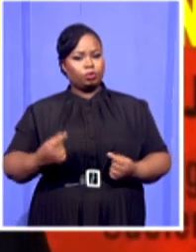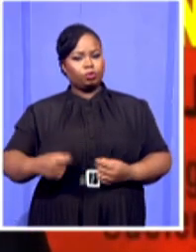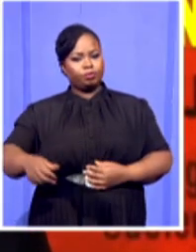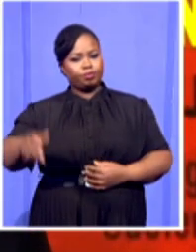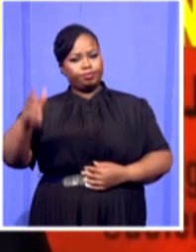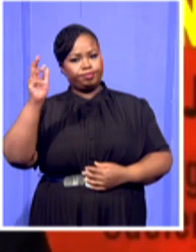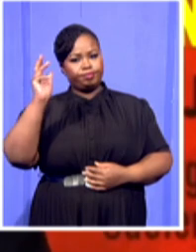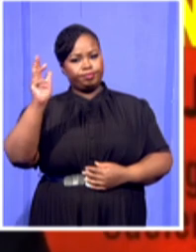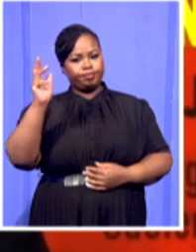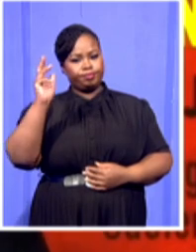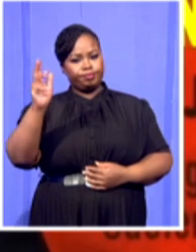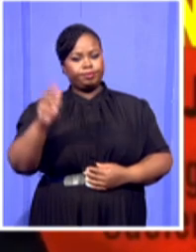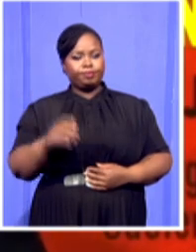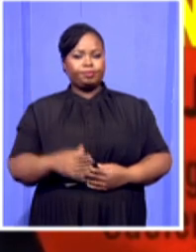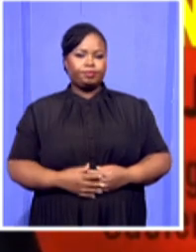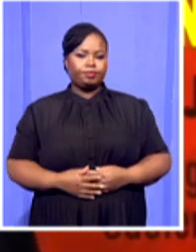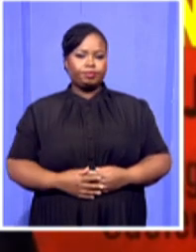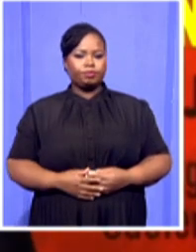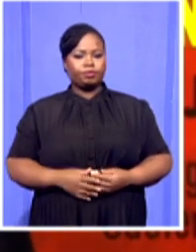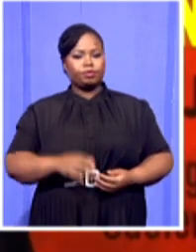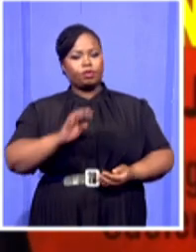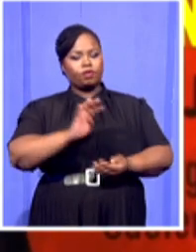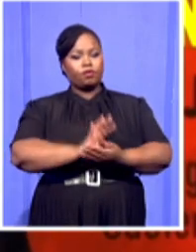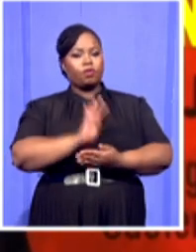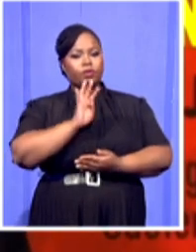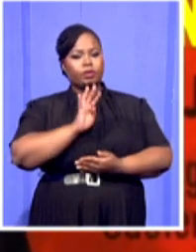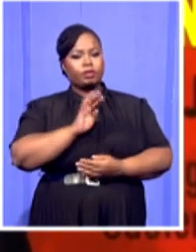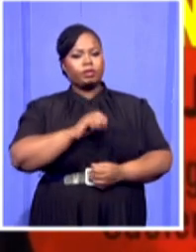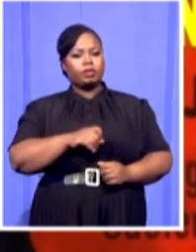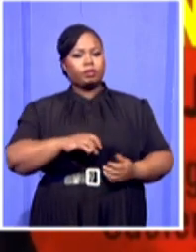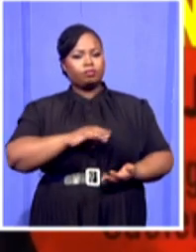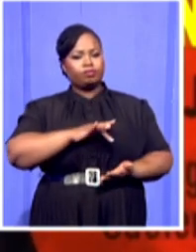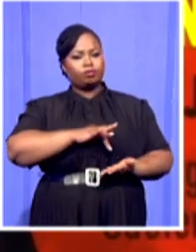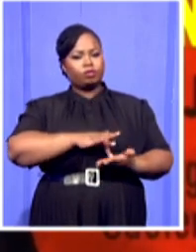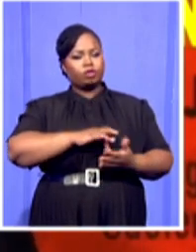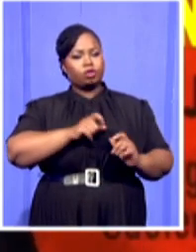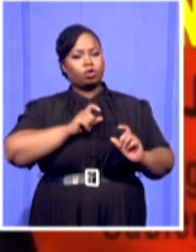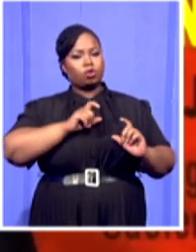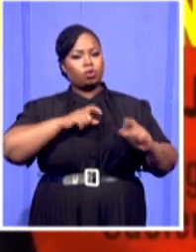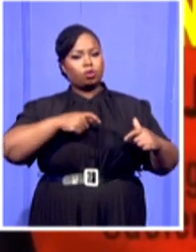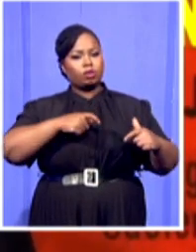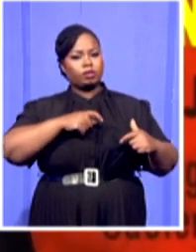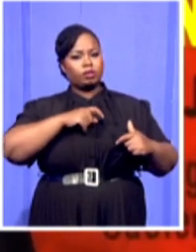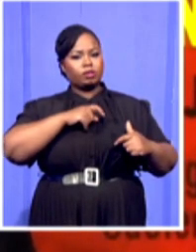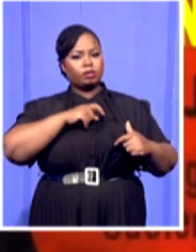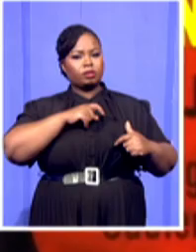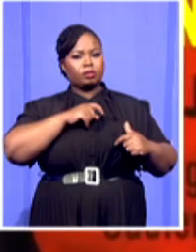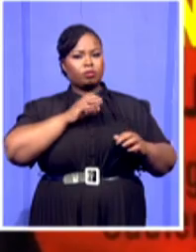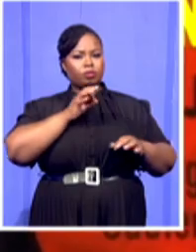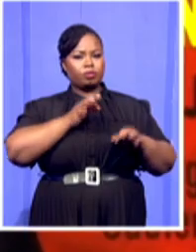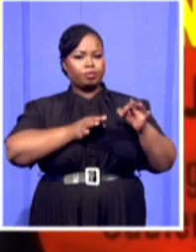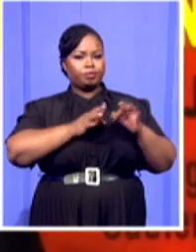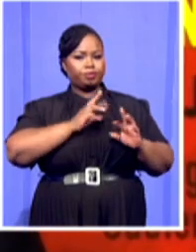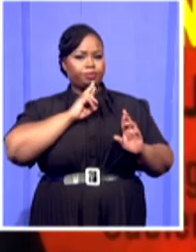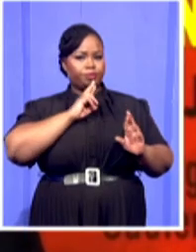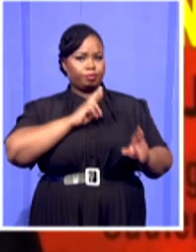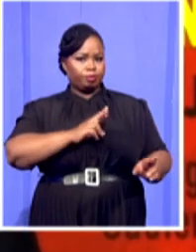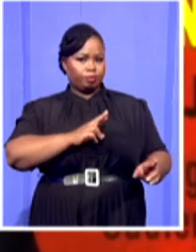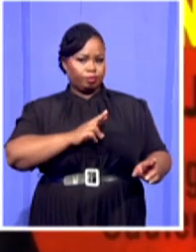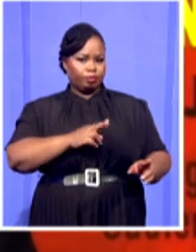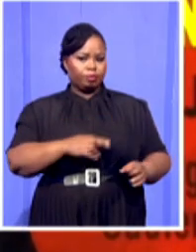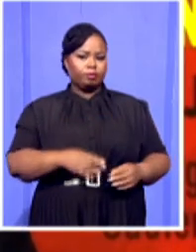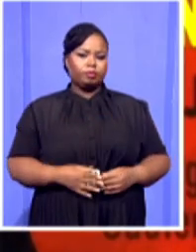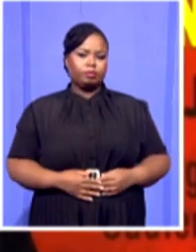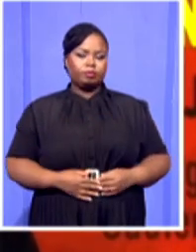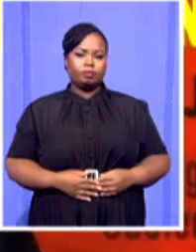of the 14th Congress Central Committee Political Report to this Congress. And we had agreed that we'll